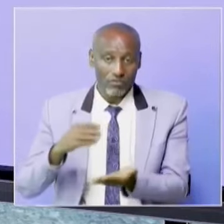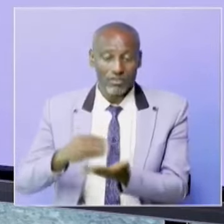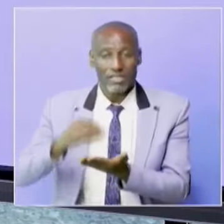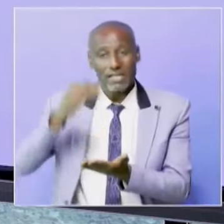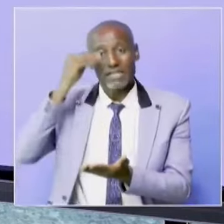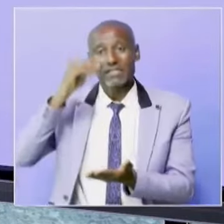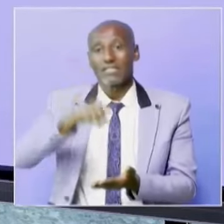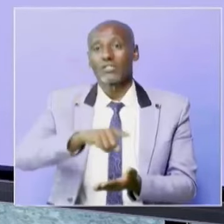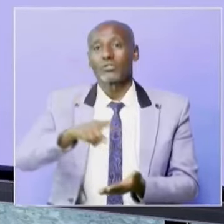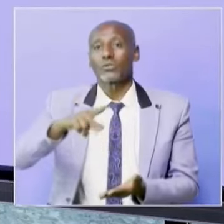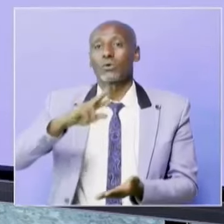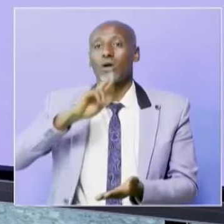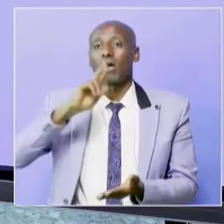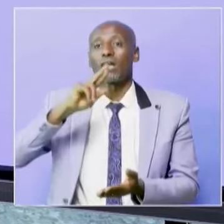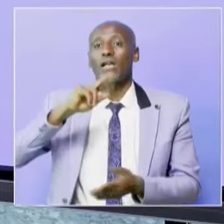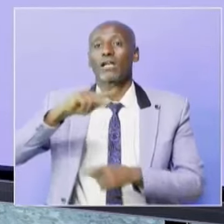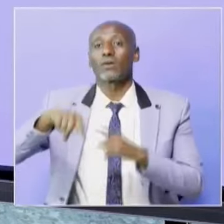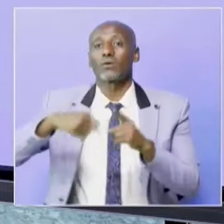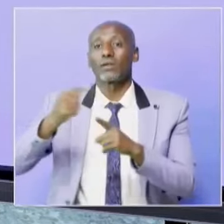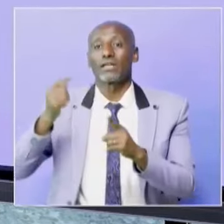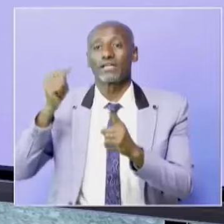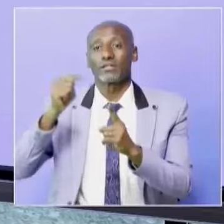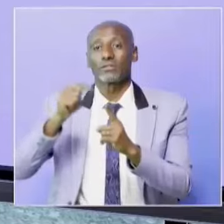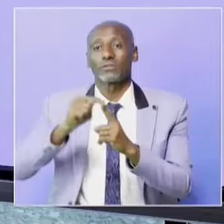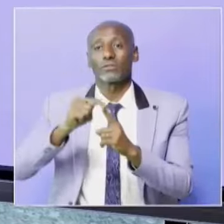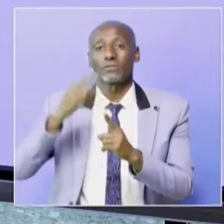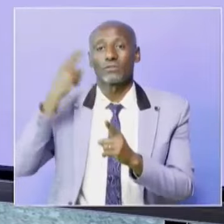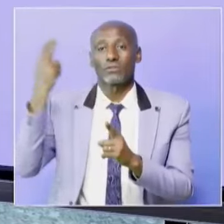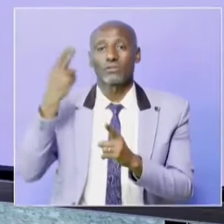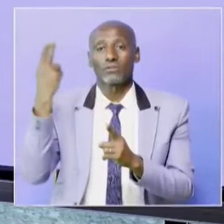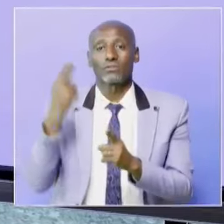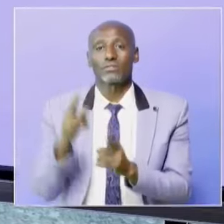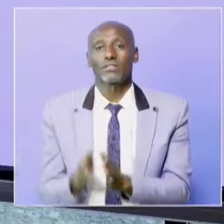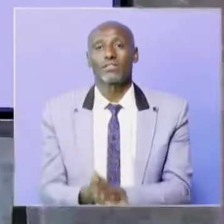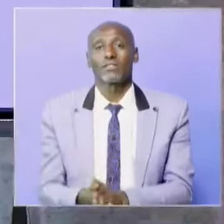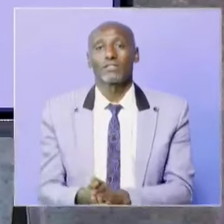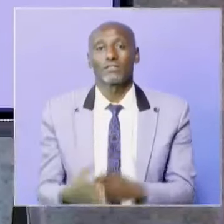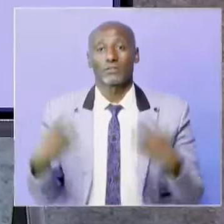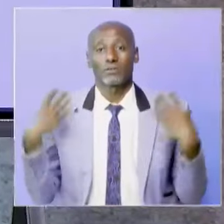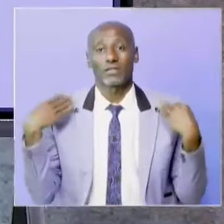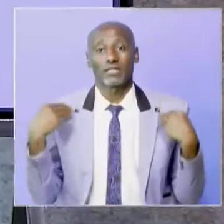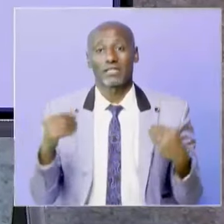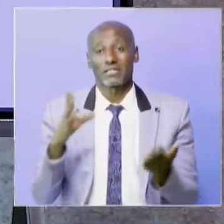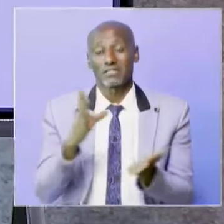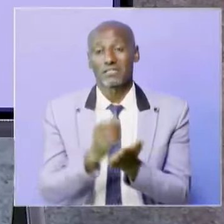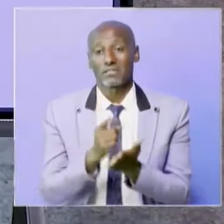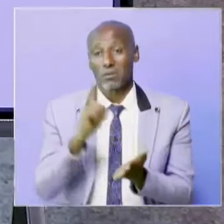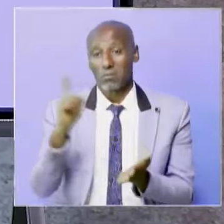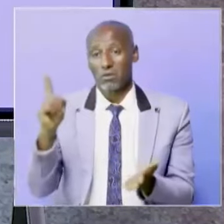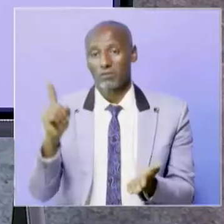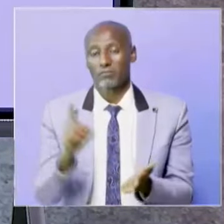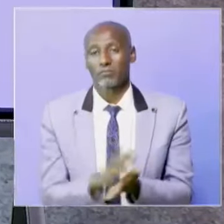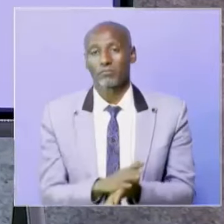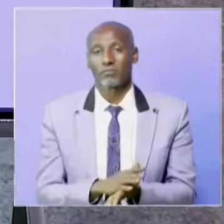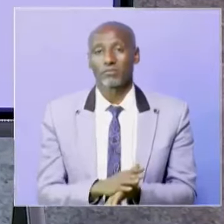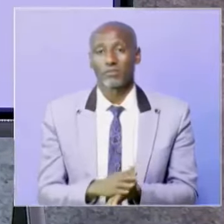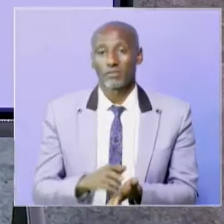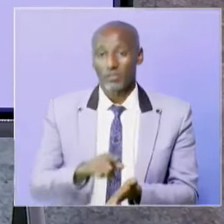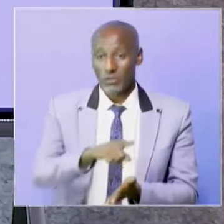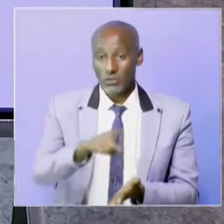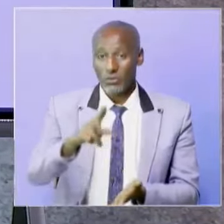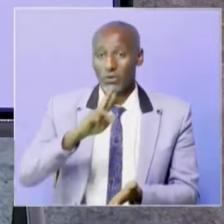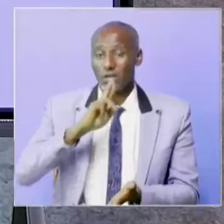use some important expressions to greet someone else. And then you are going to